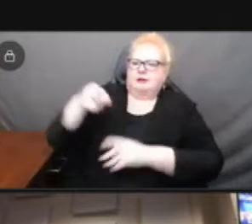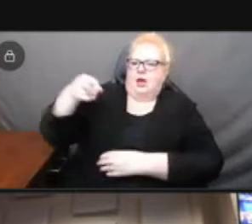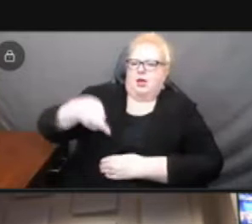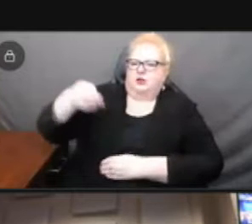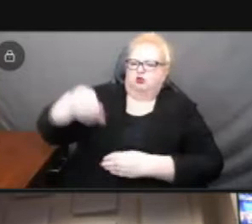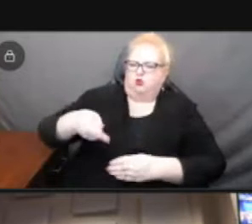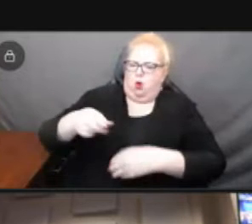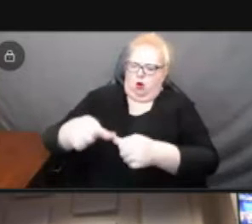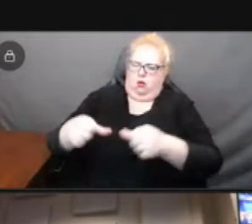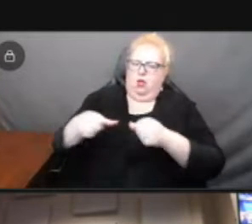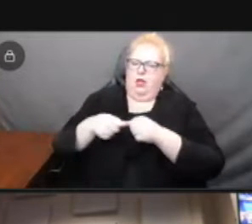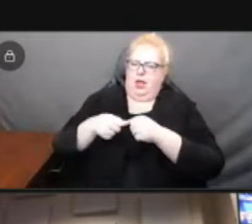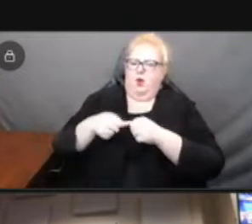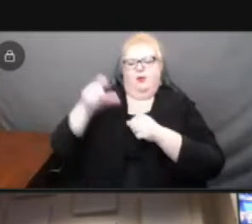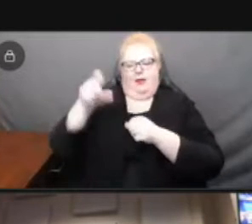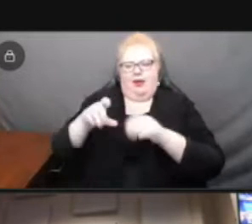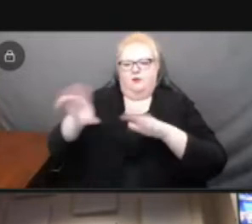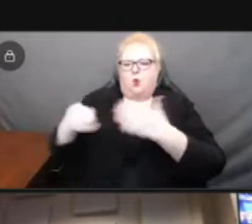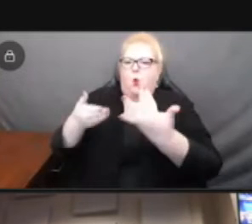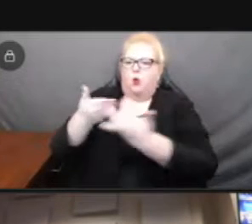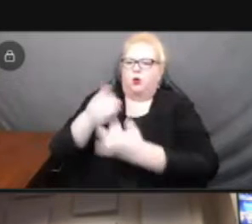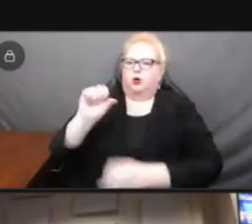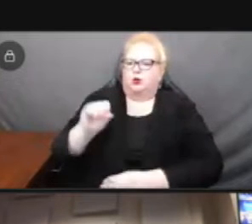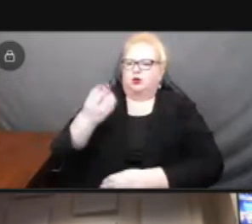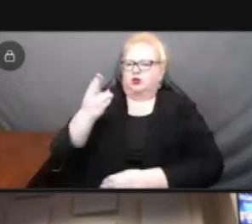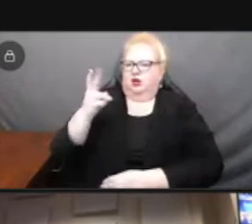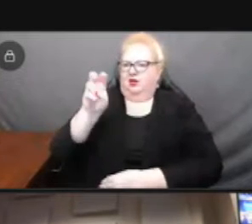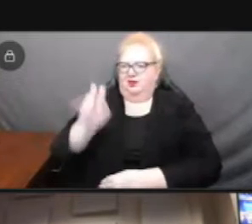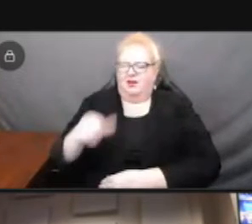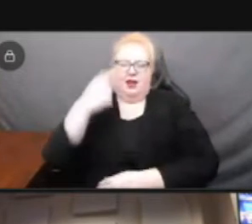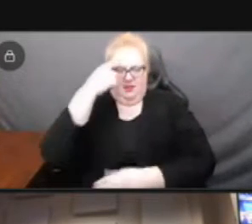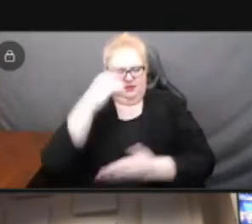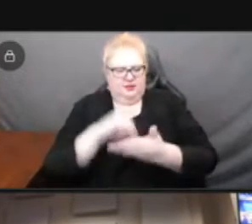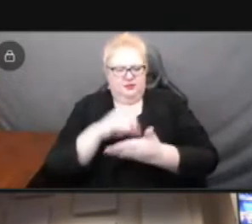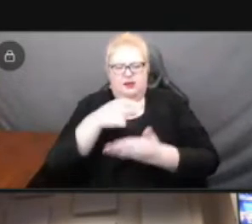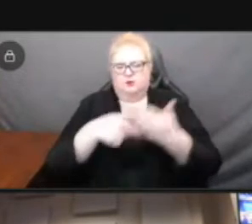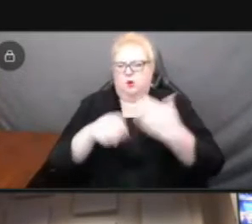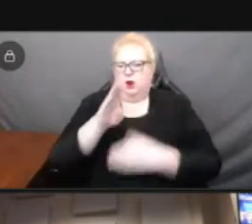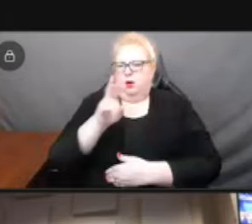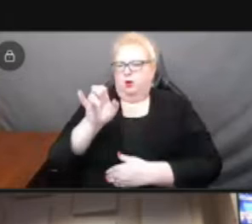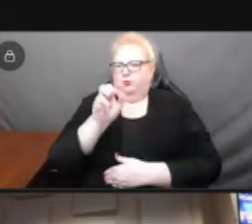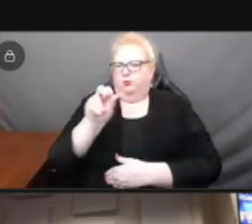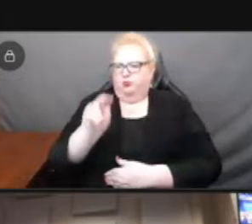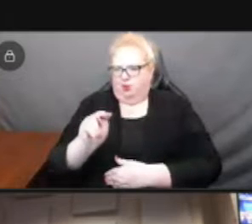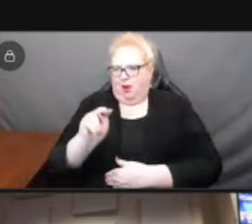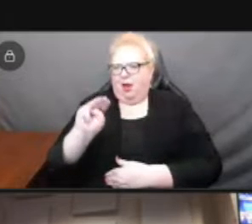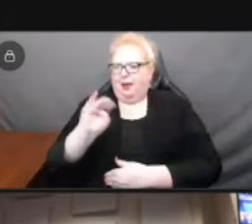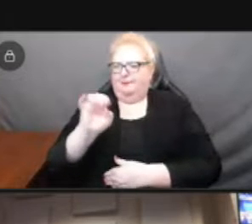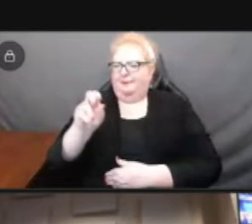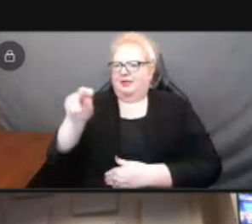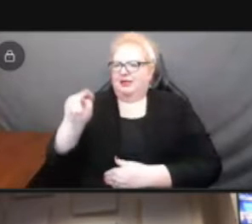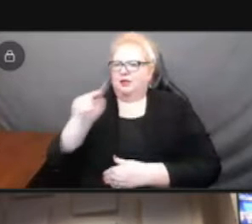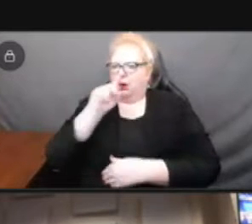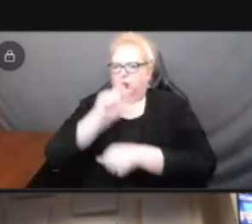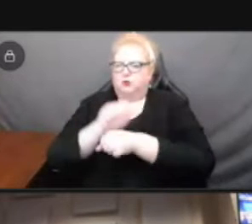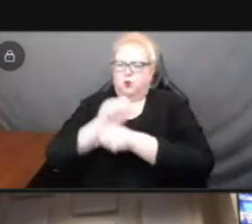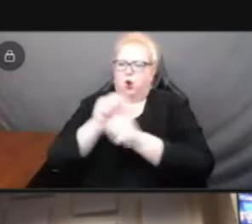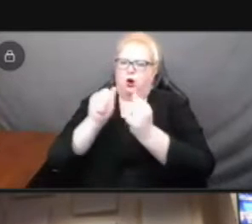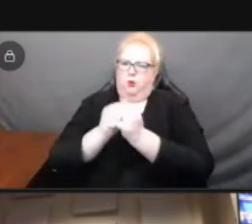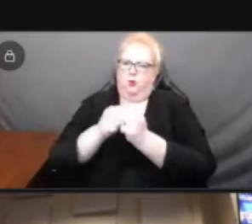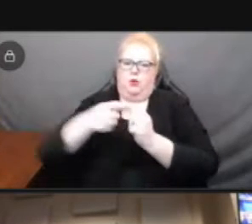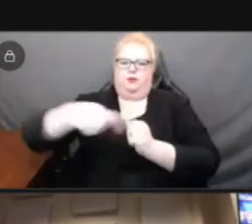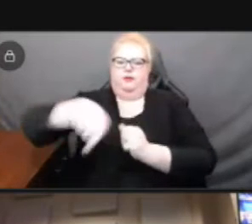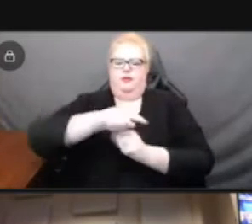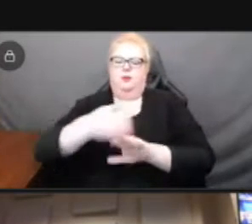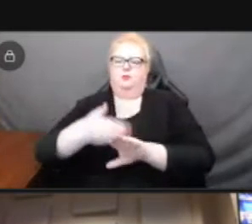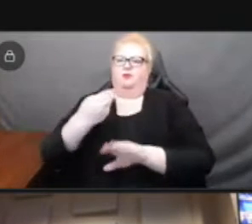a survey, and I think that's one of the things that Brian Minion was working on with them before he retired. I don't